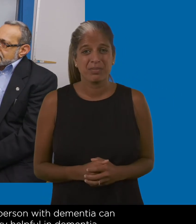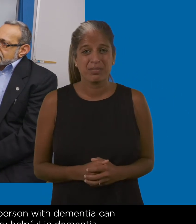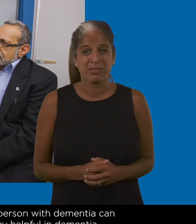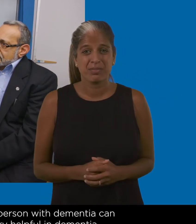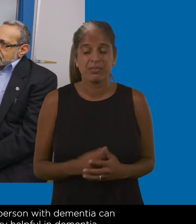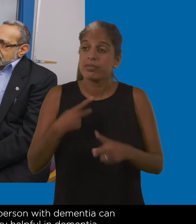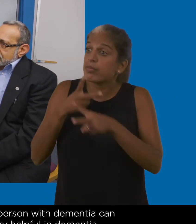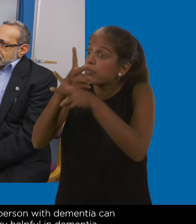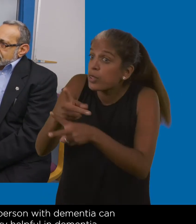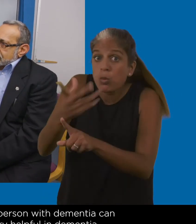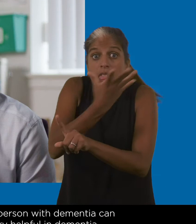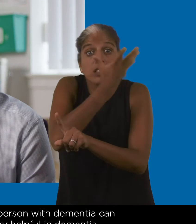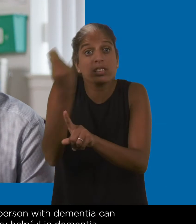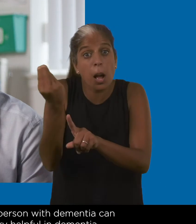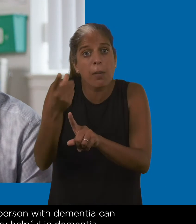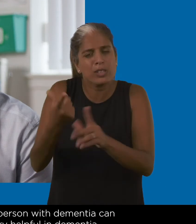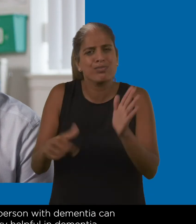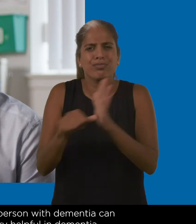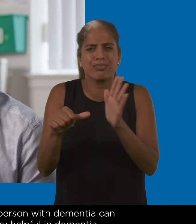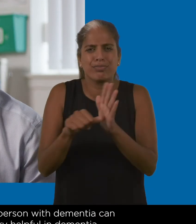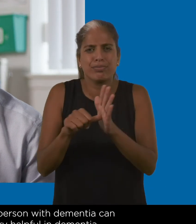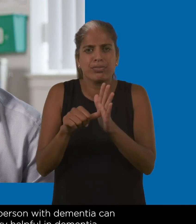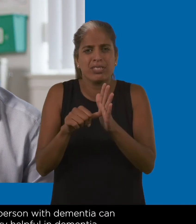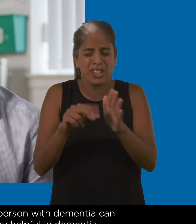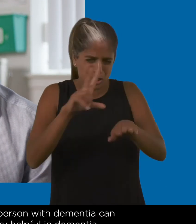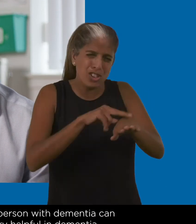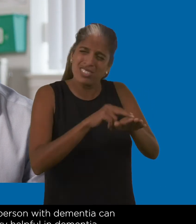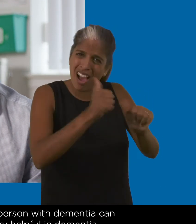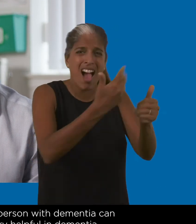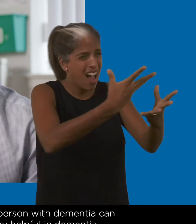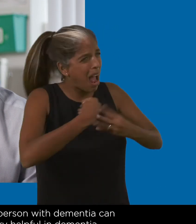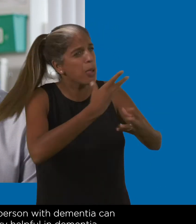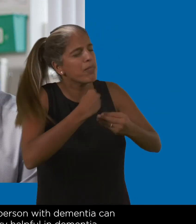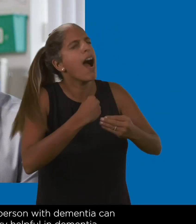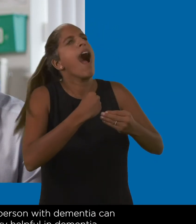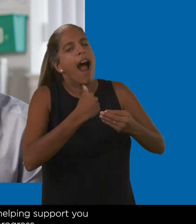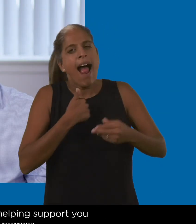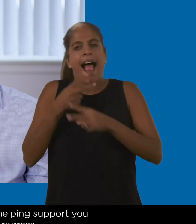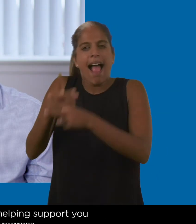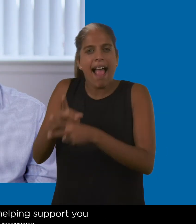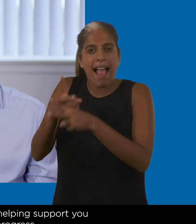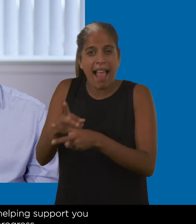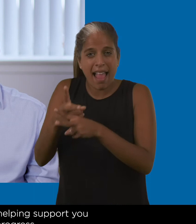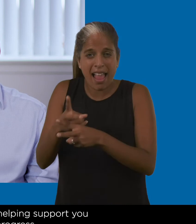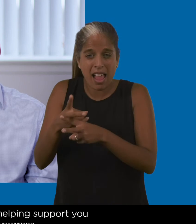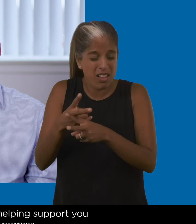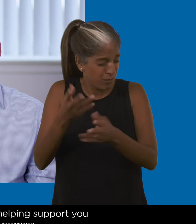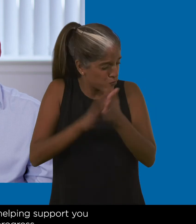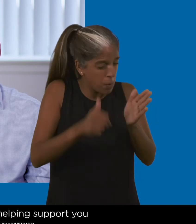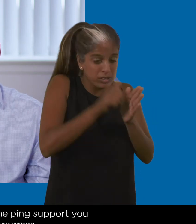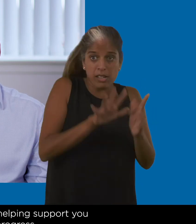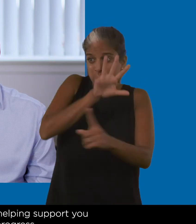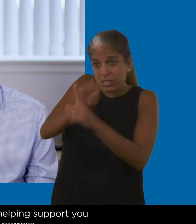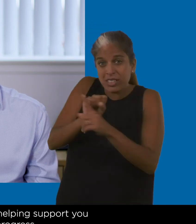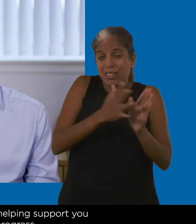Looking after a person with dementia can be challenging. The GP can be very helpful in dementia, from initial diagnosis